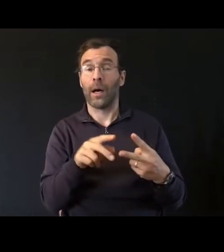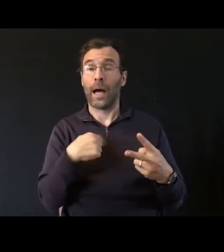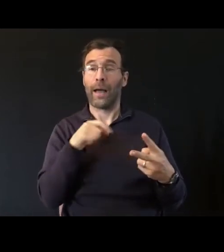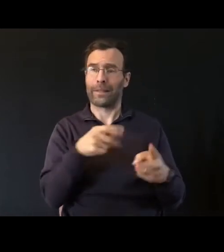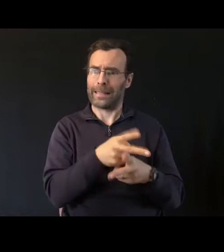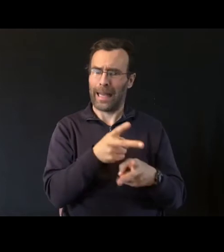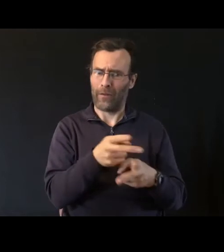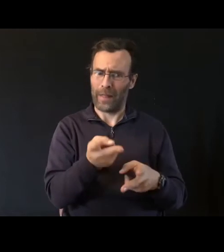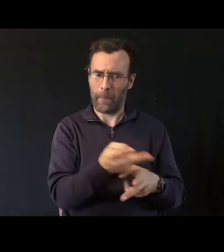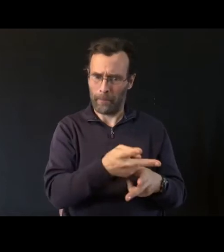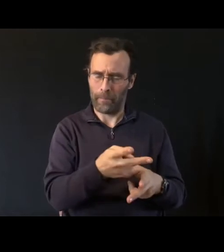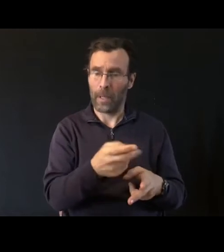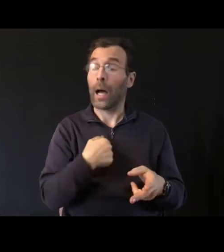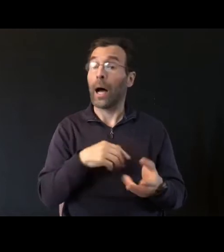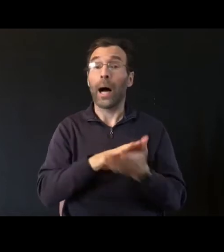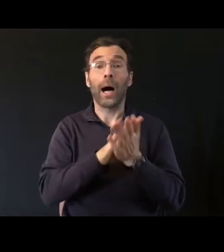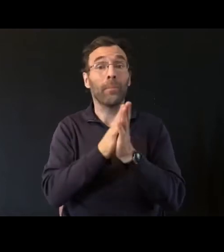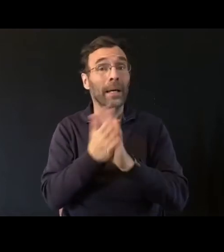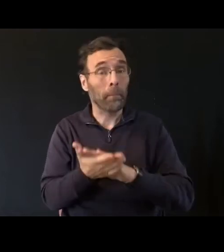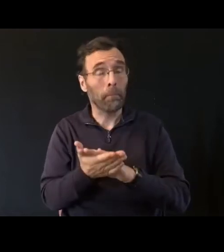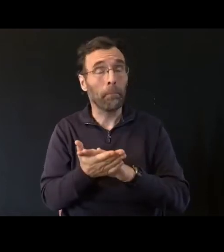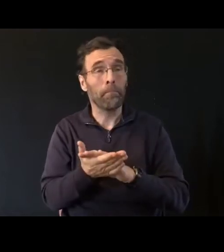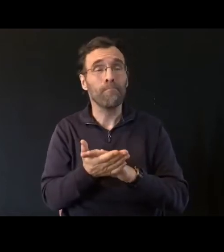And then I became the